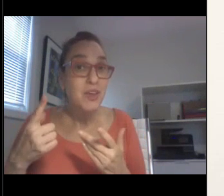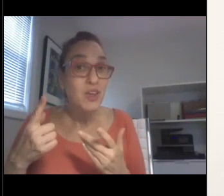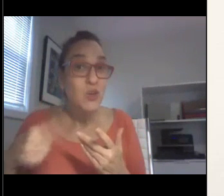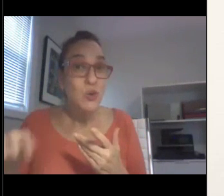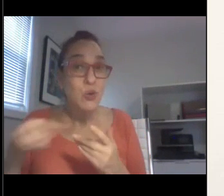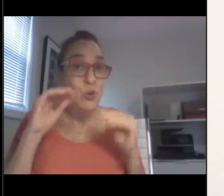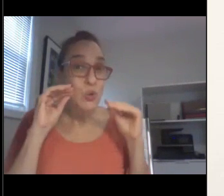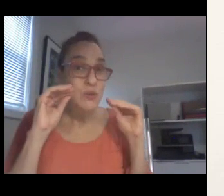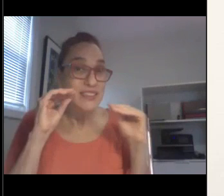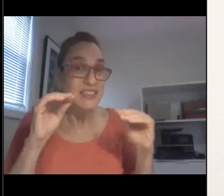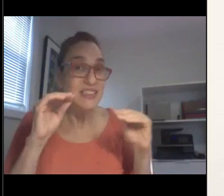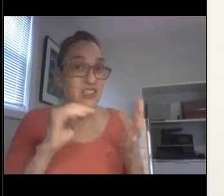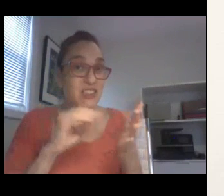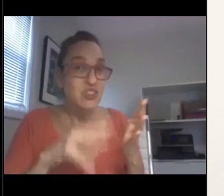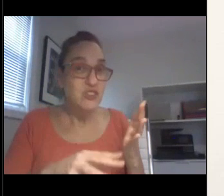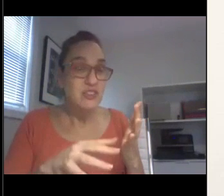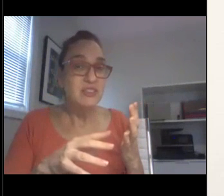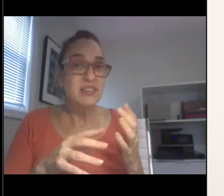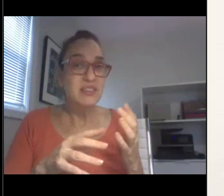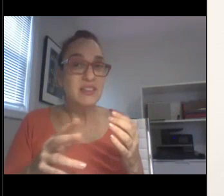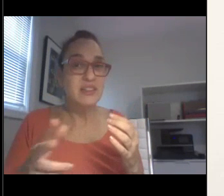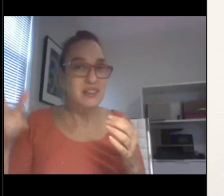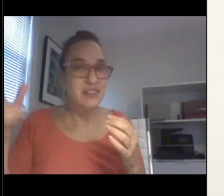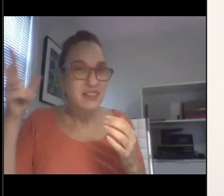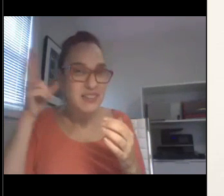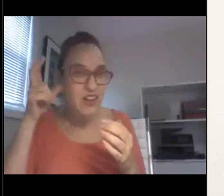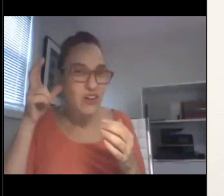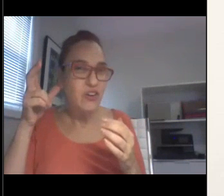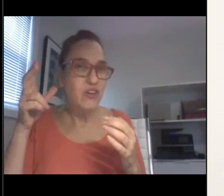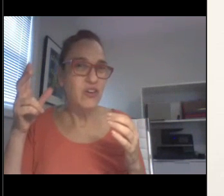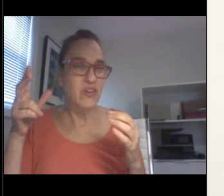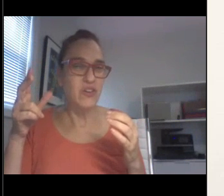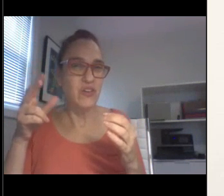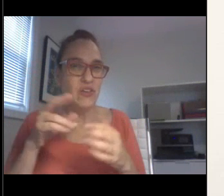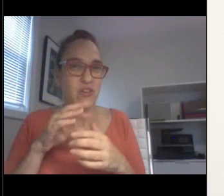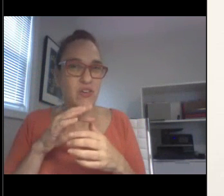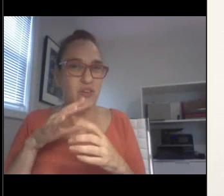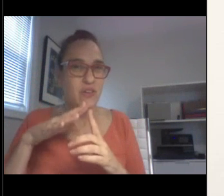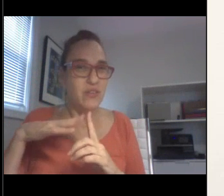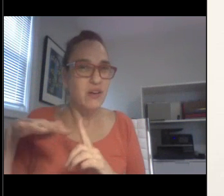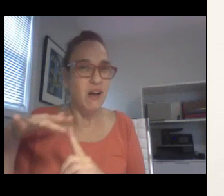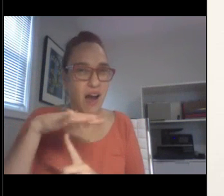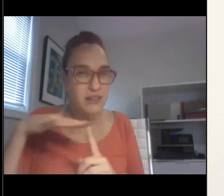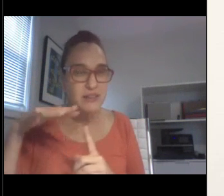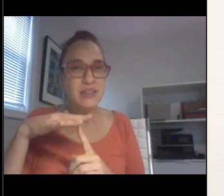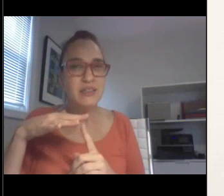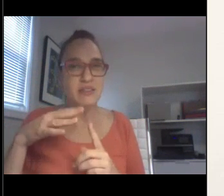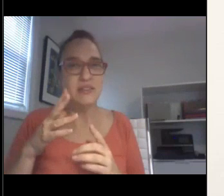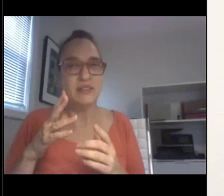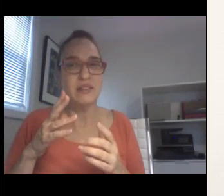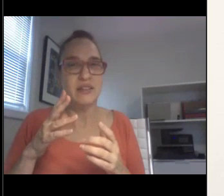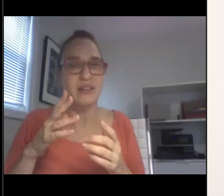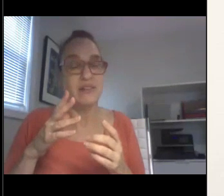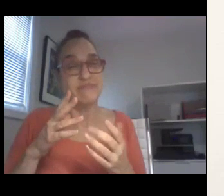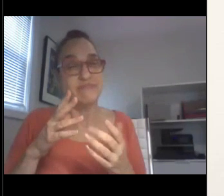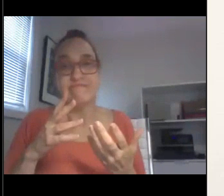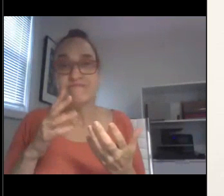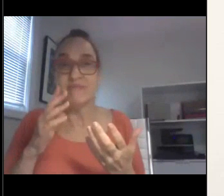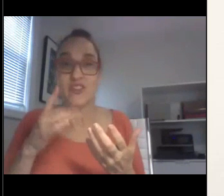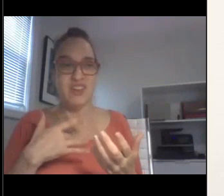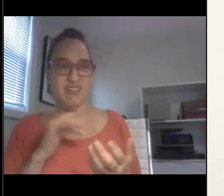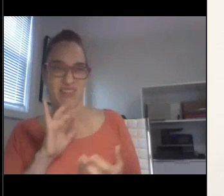see the content and to hear the content that your marginalized colleagues teach and the research that they do as opinion